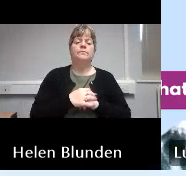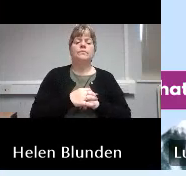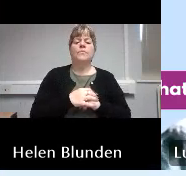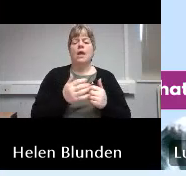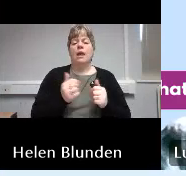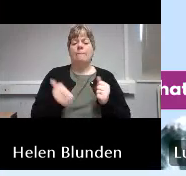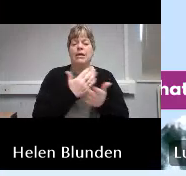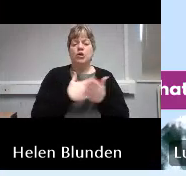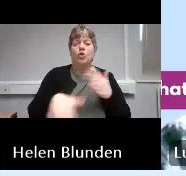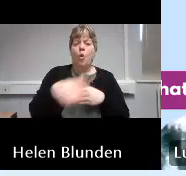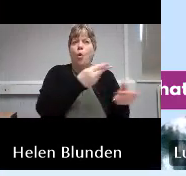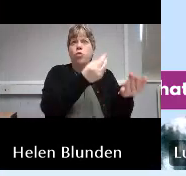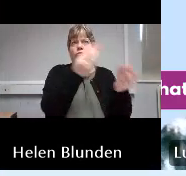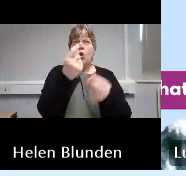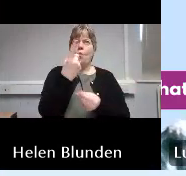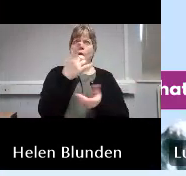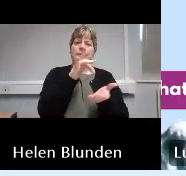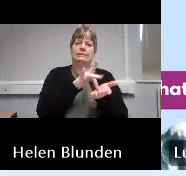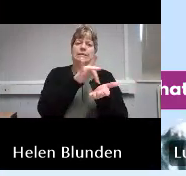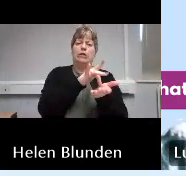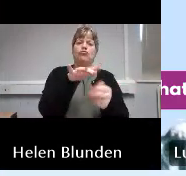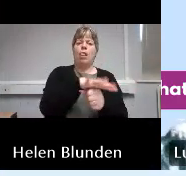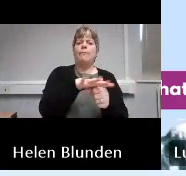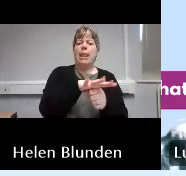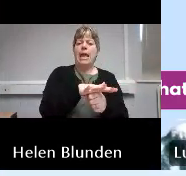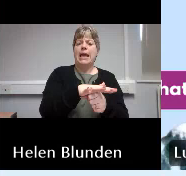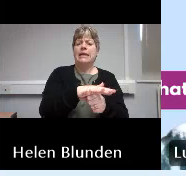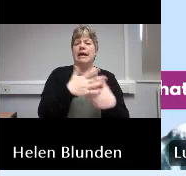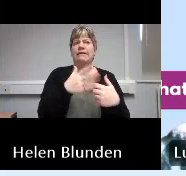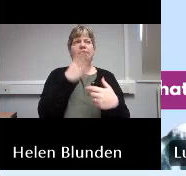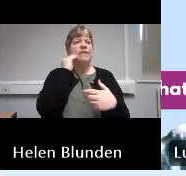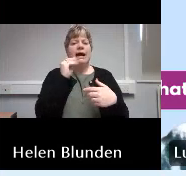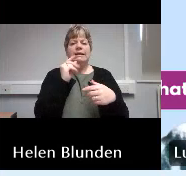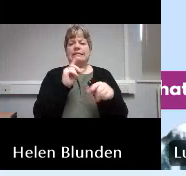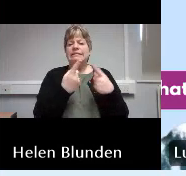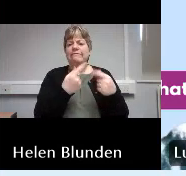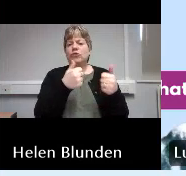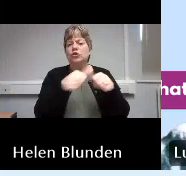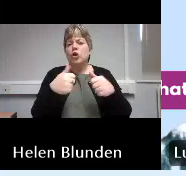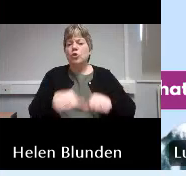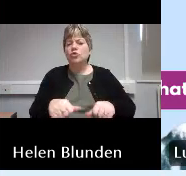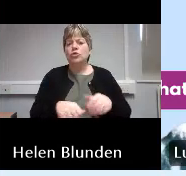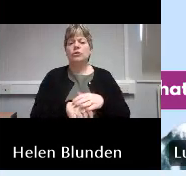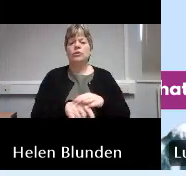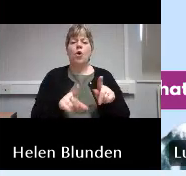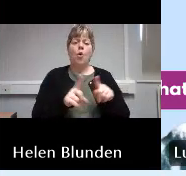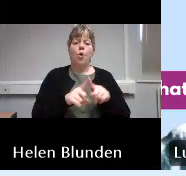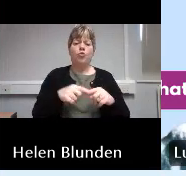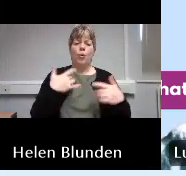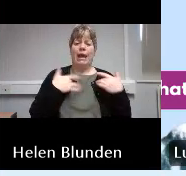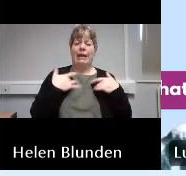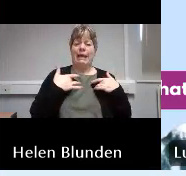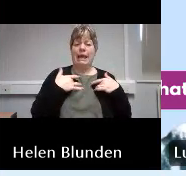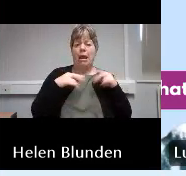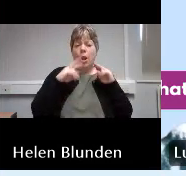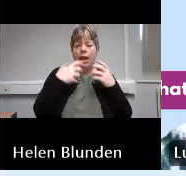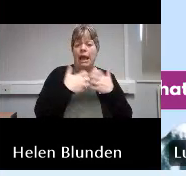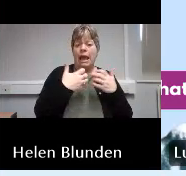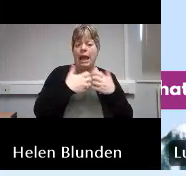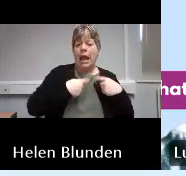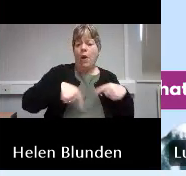resources and exploring the different solutions that there may be. We're also really keen that we look at how we